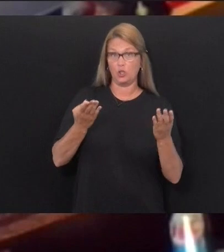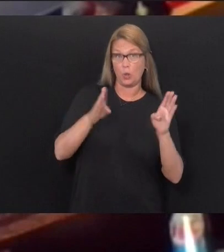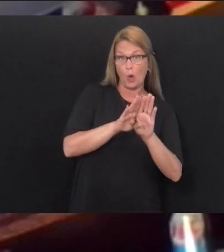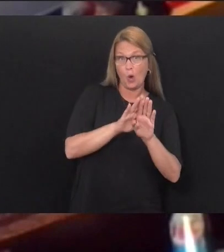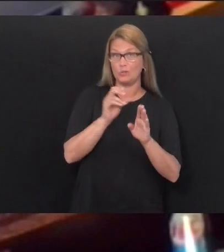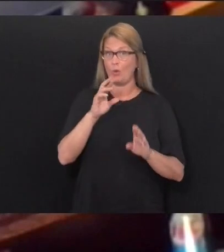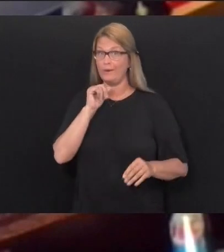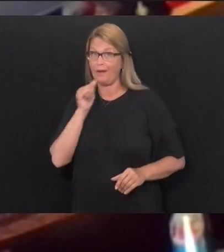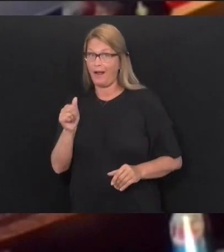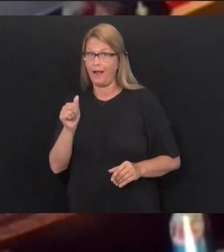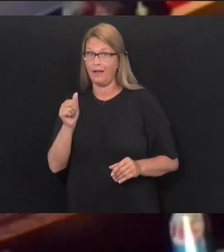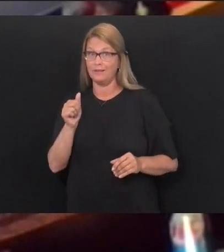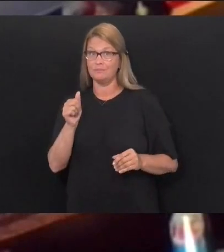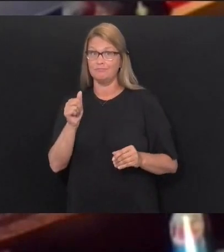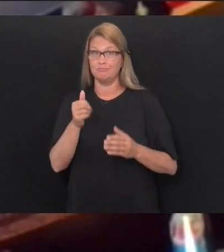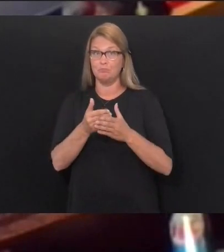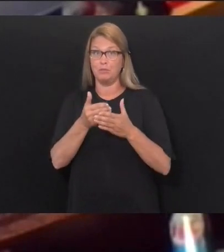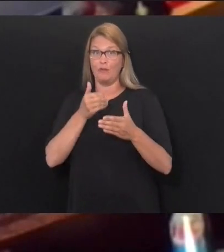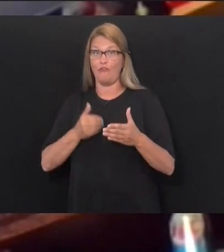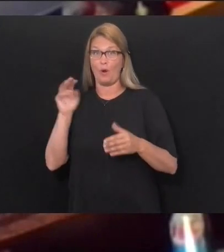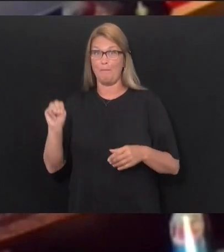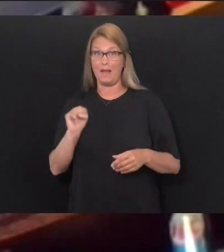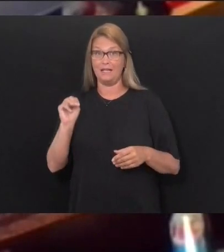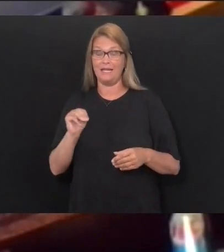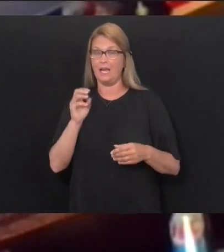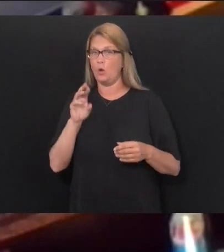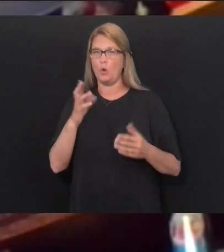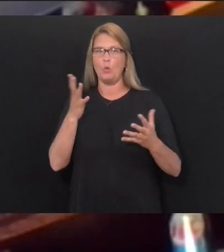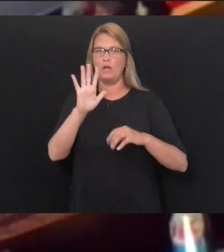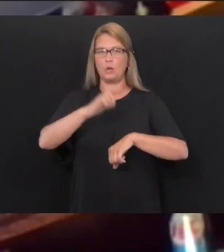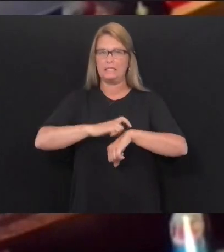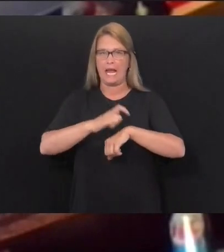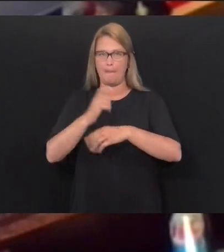find where I have not done something correctly.